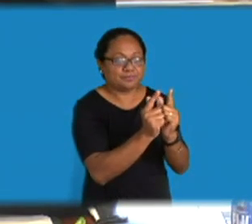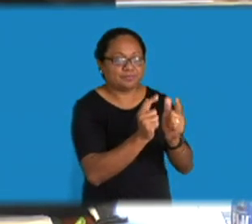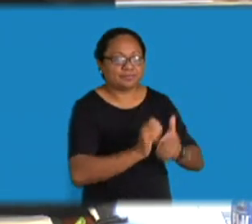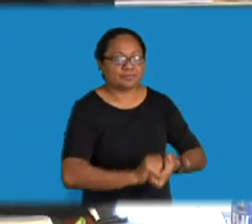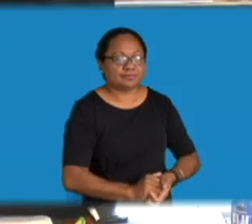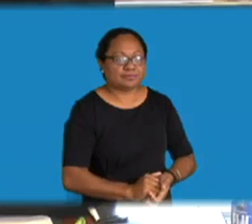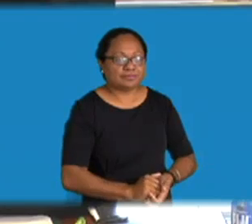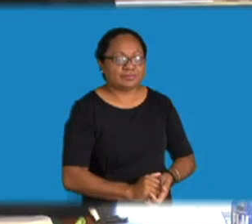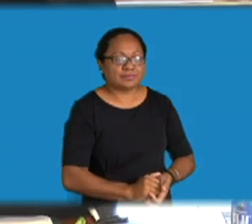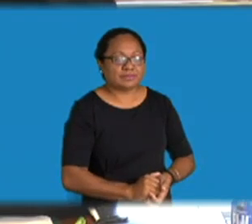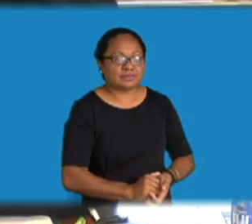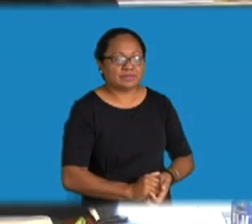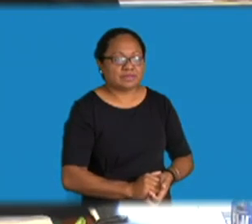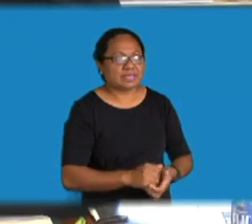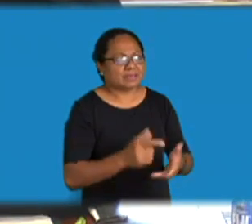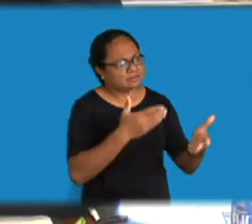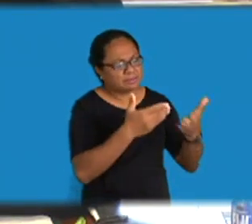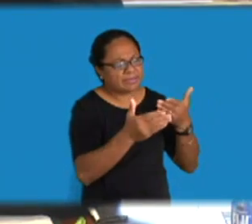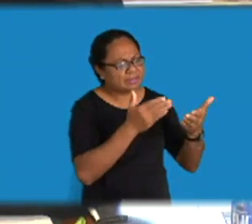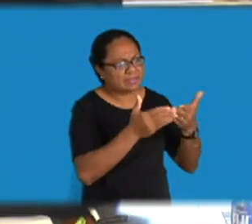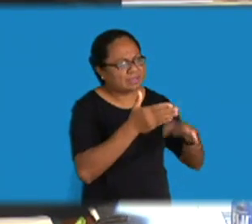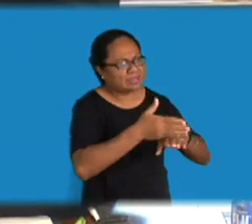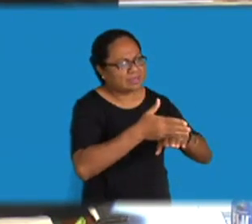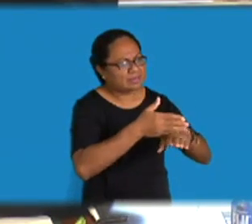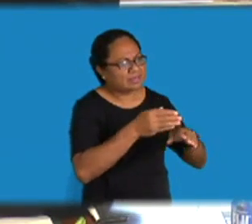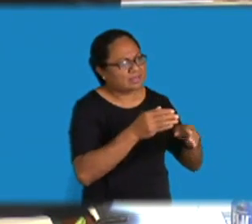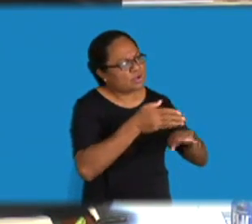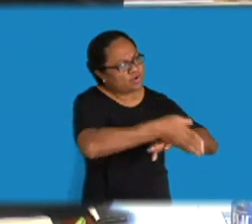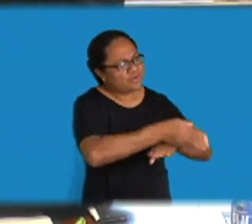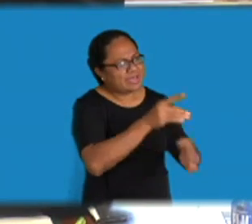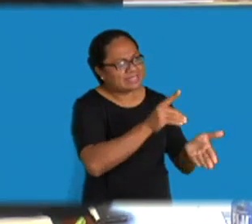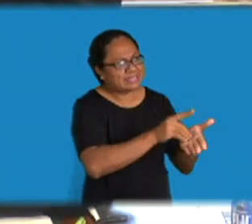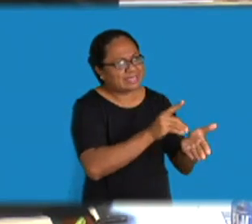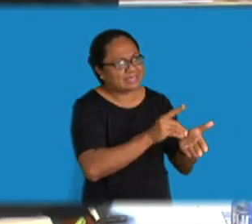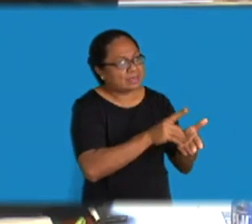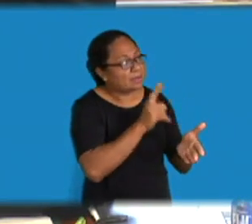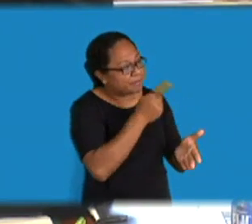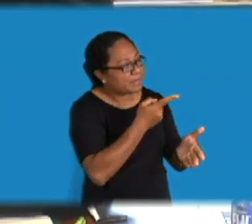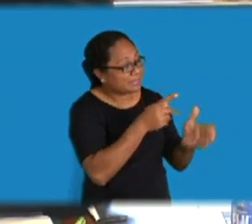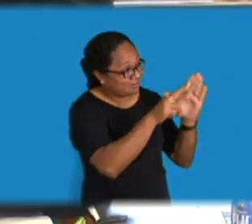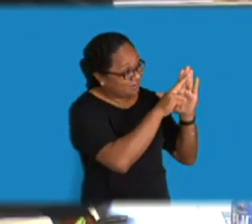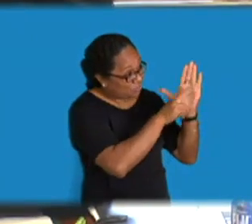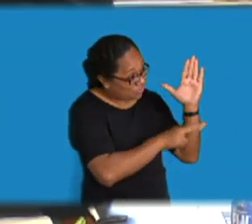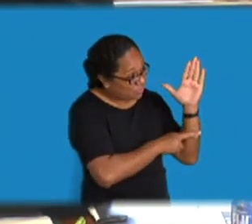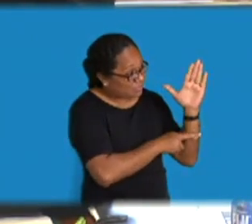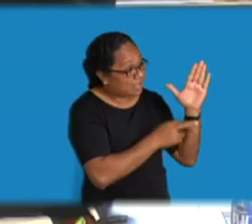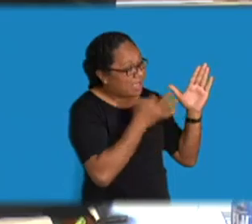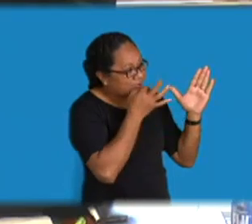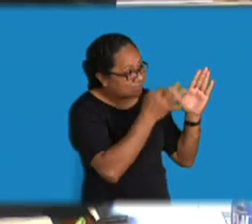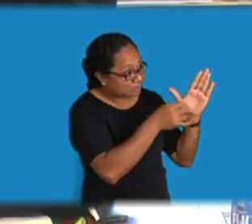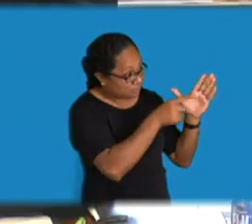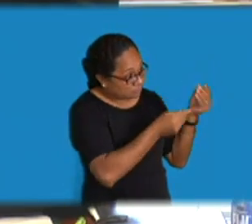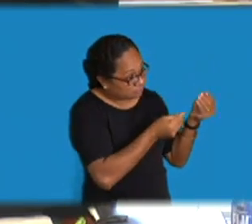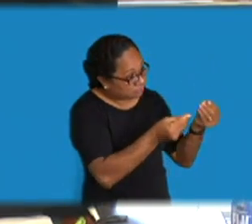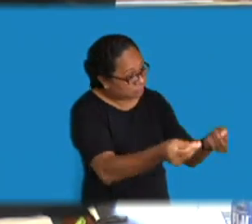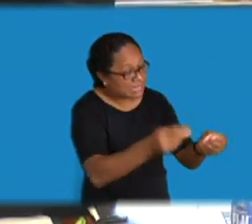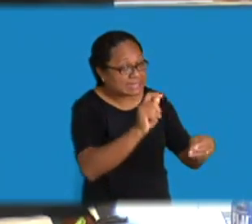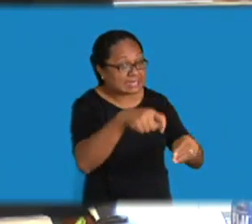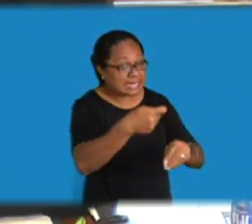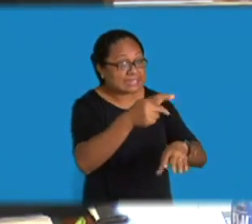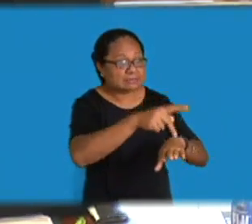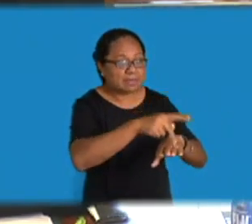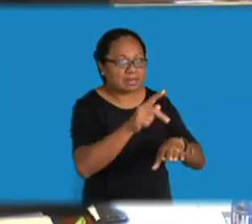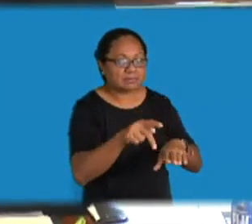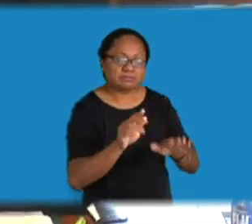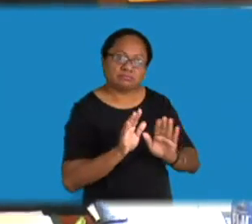even though it has expired, but according to regulation, whether they are going to table it in the next Parliament. Thank you, Madam